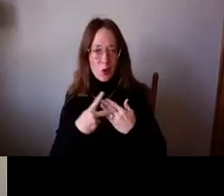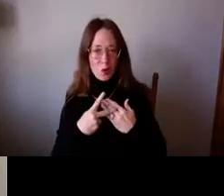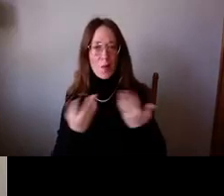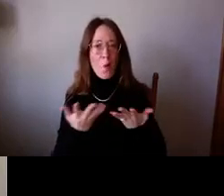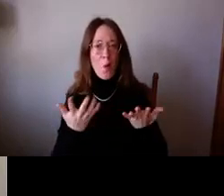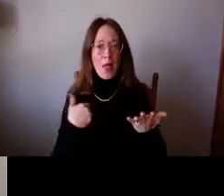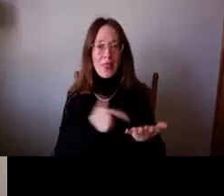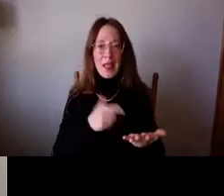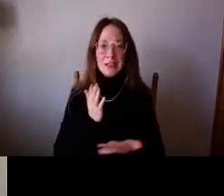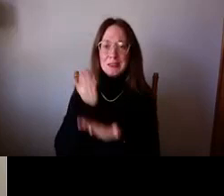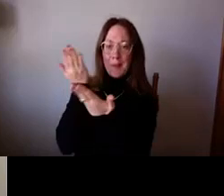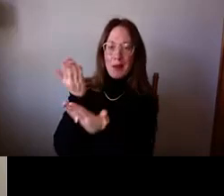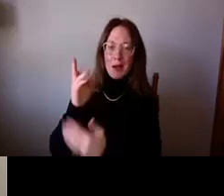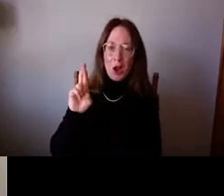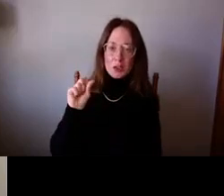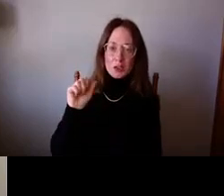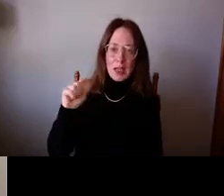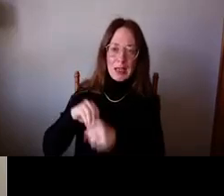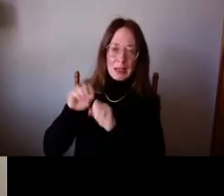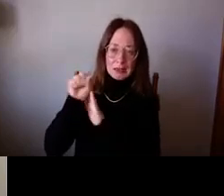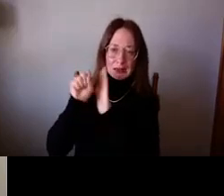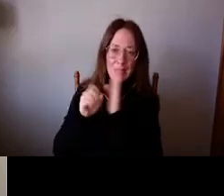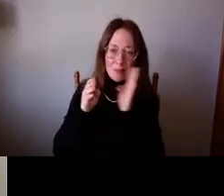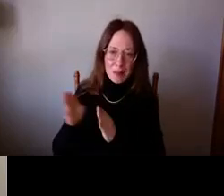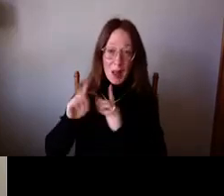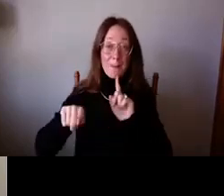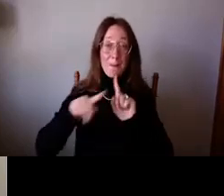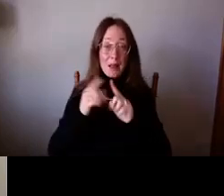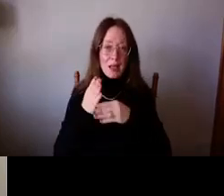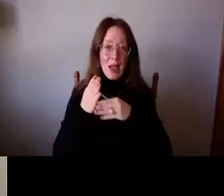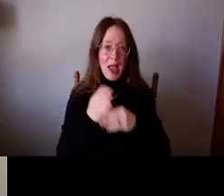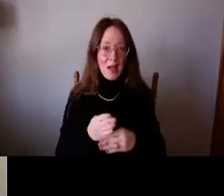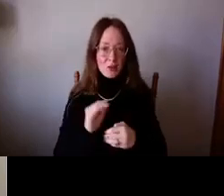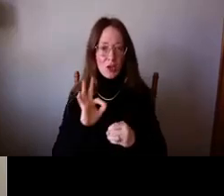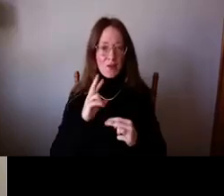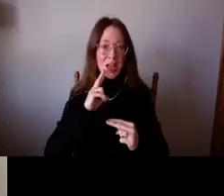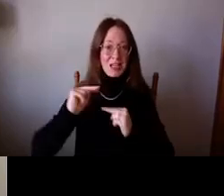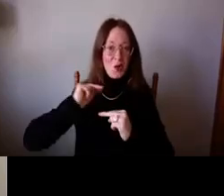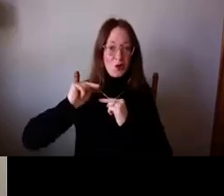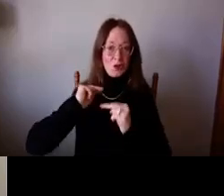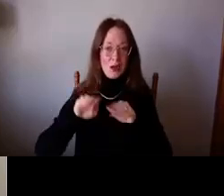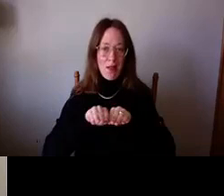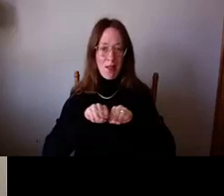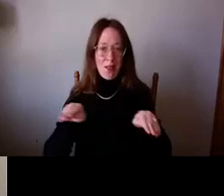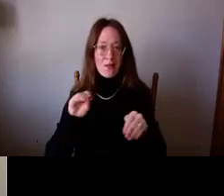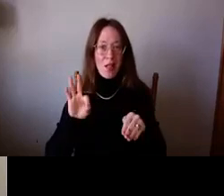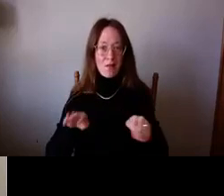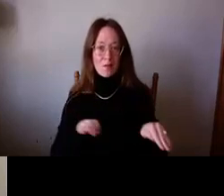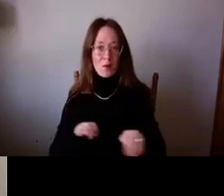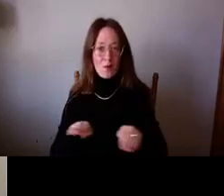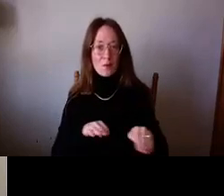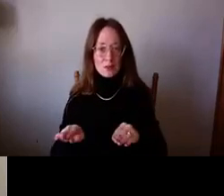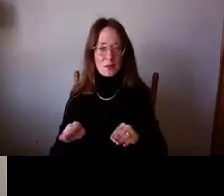RSA in their state plans, along with the average of the negotiated levels of performance that RSA